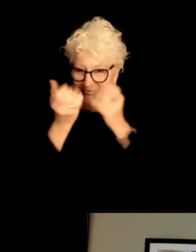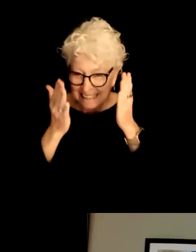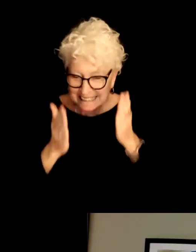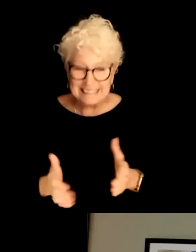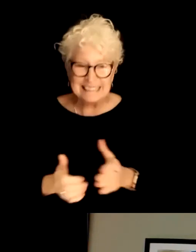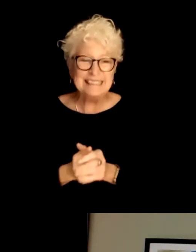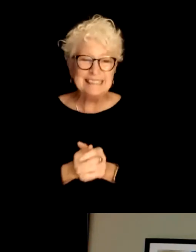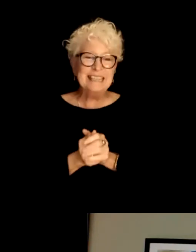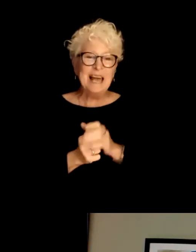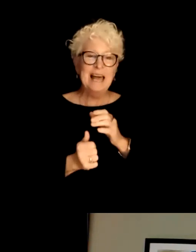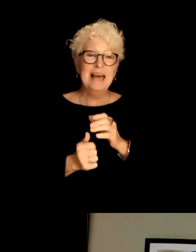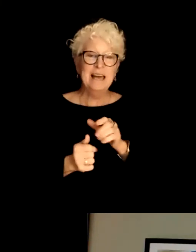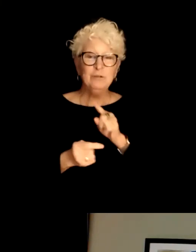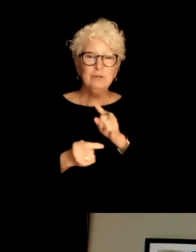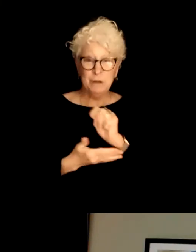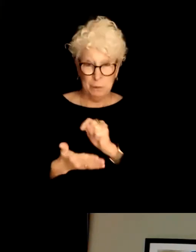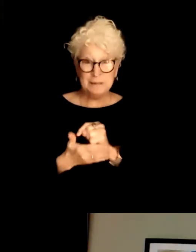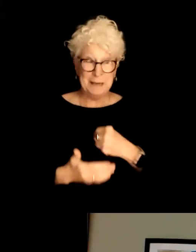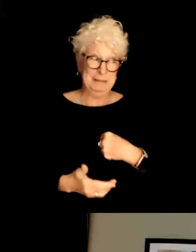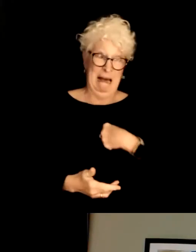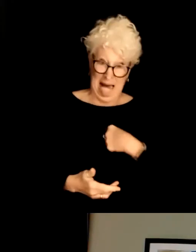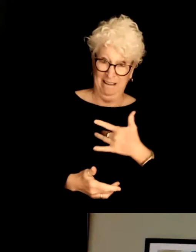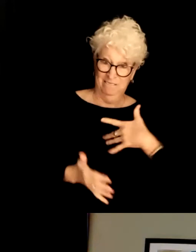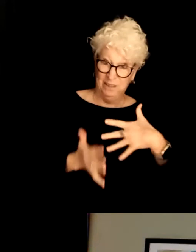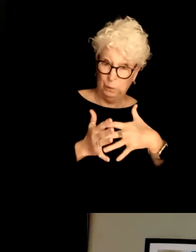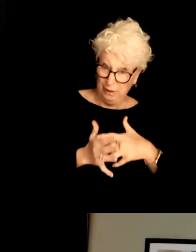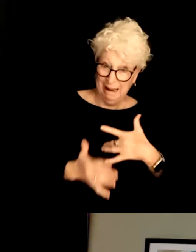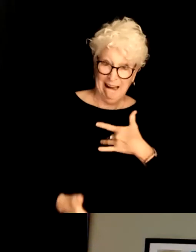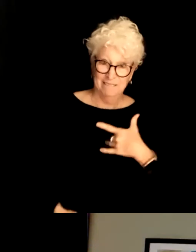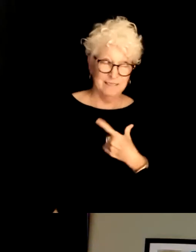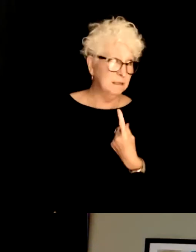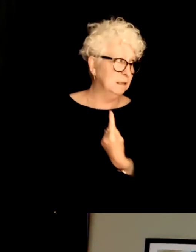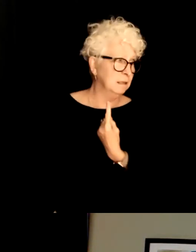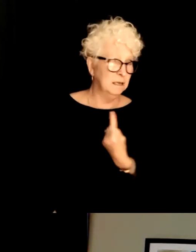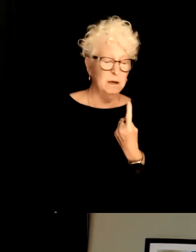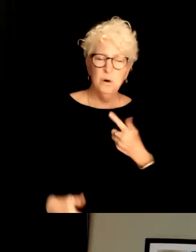and alone. And they helped me keep going when I thought maybe that I couldn't.